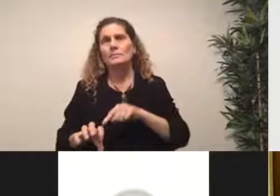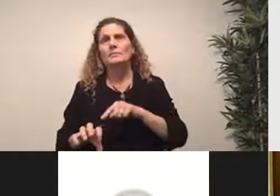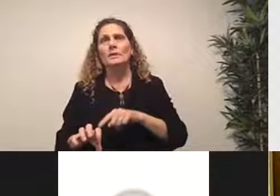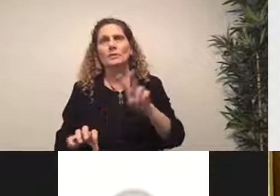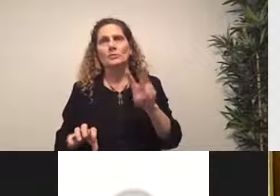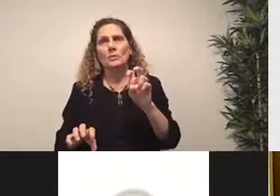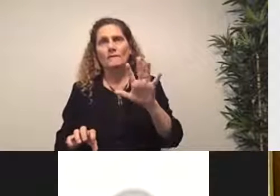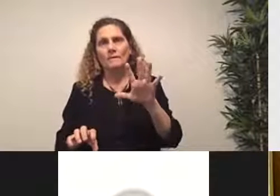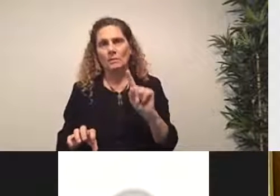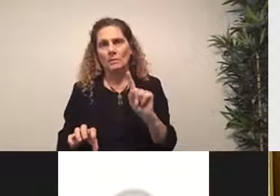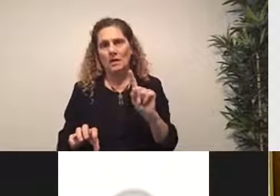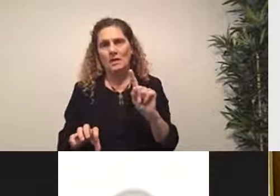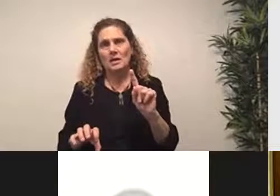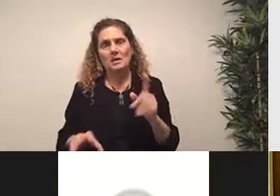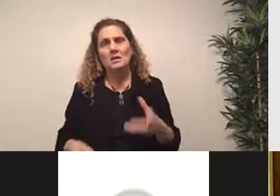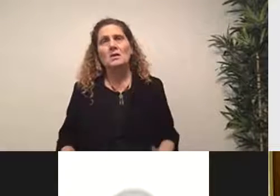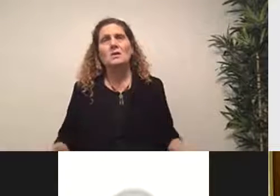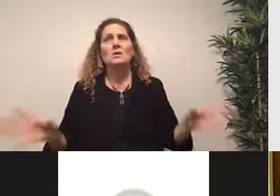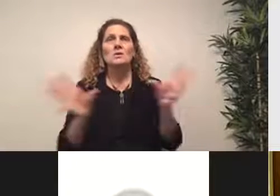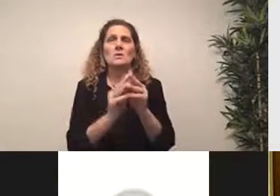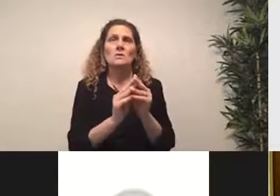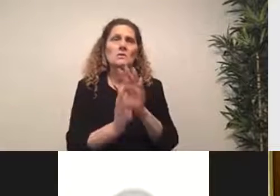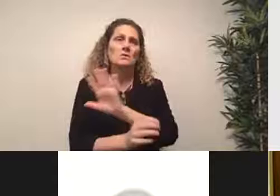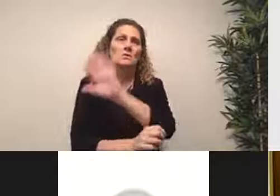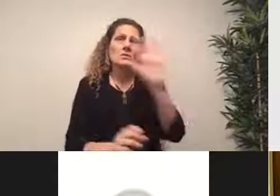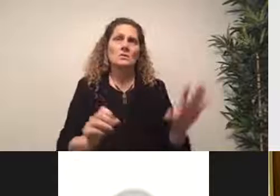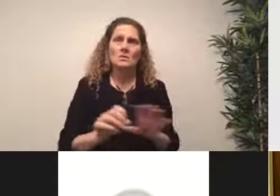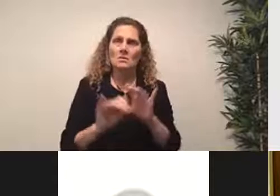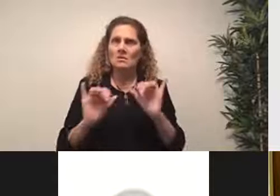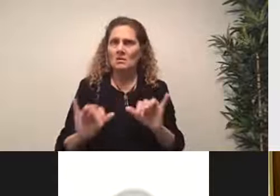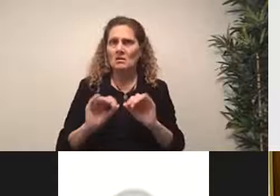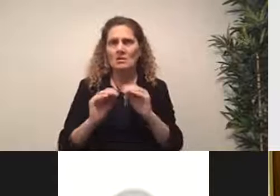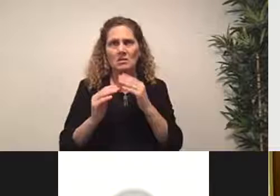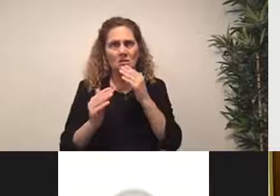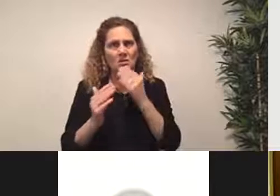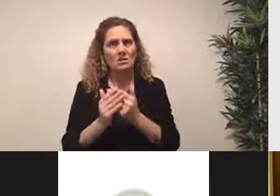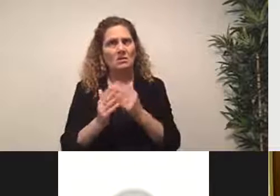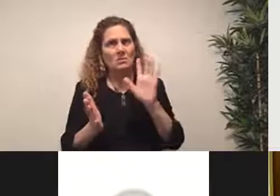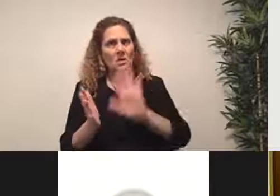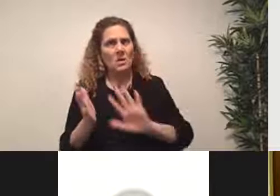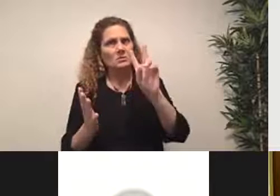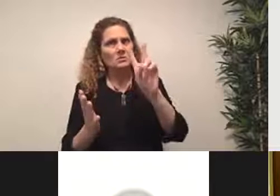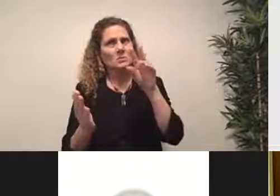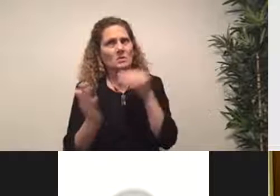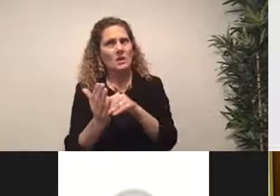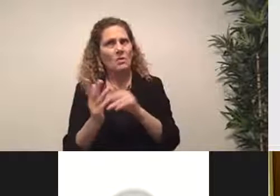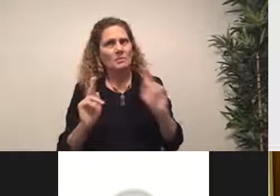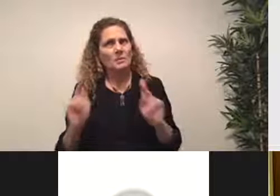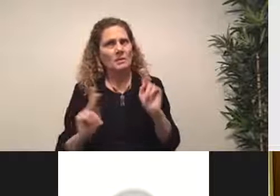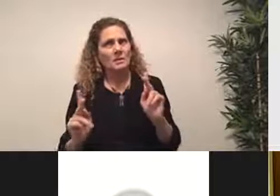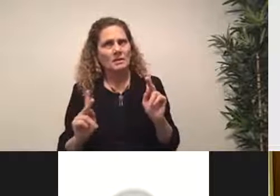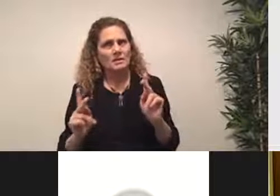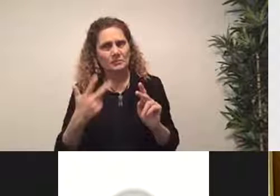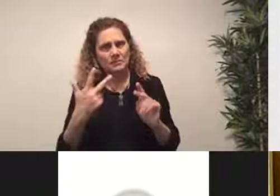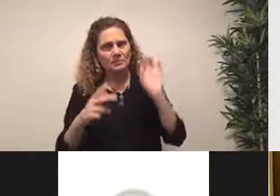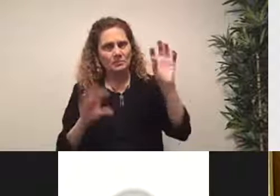Health Center. So right there, you're going to see basically close to 2,000 people that have been tested in the city of Milwaukee. You add on to